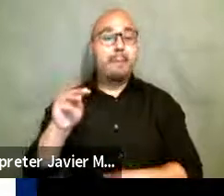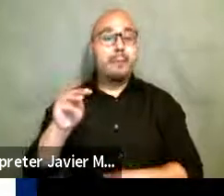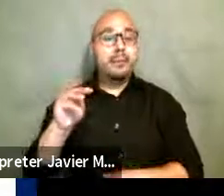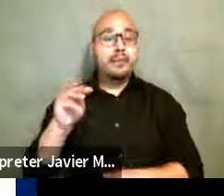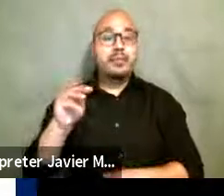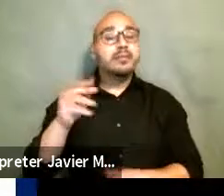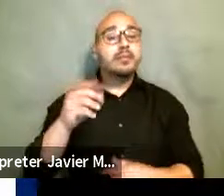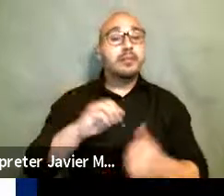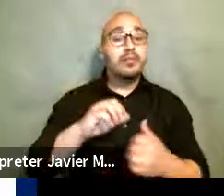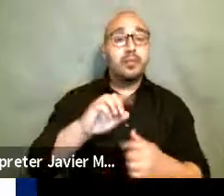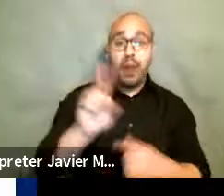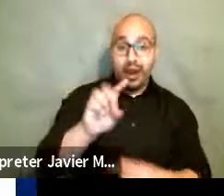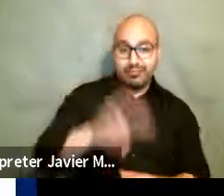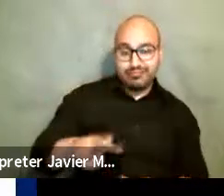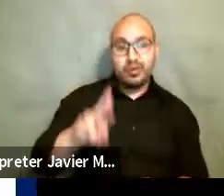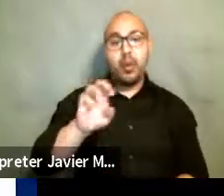to